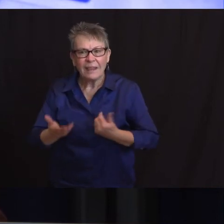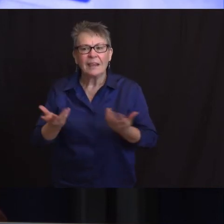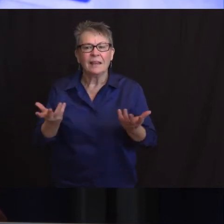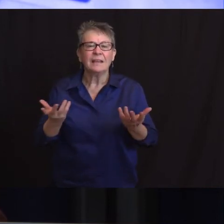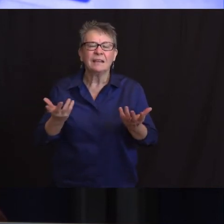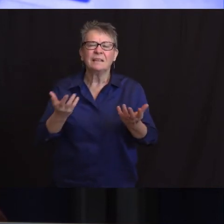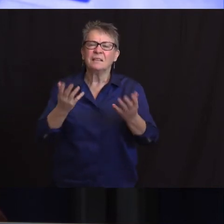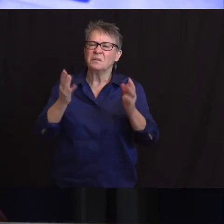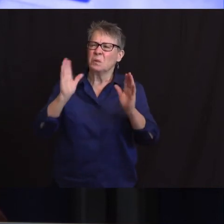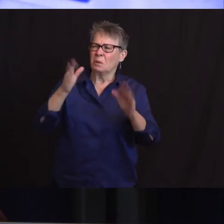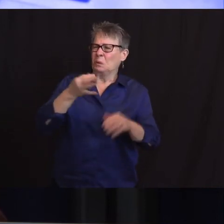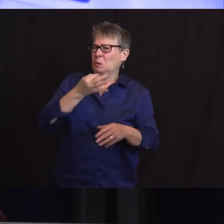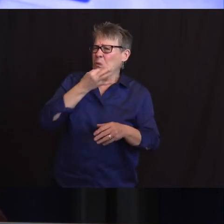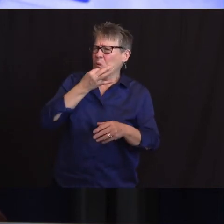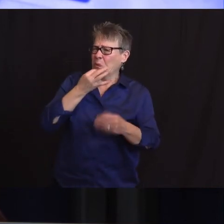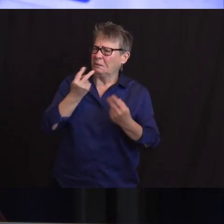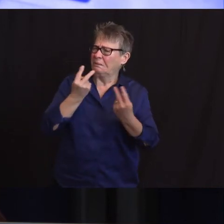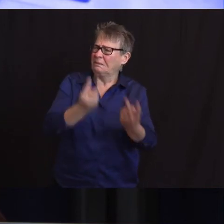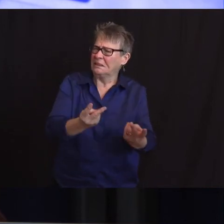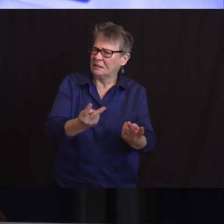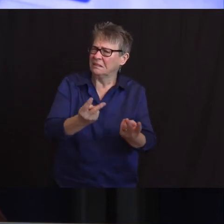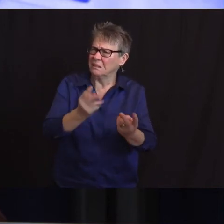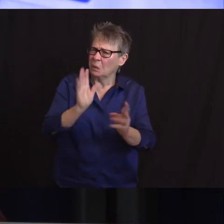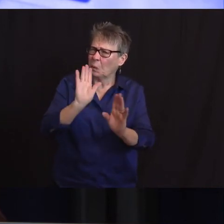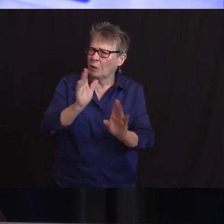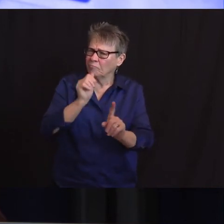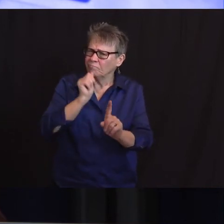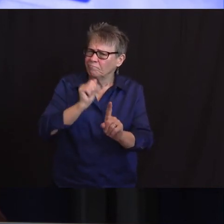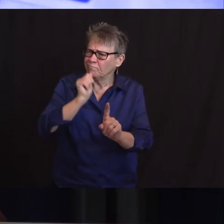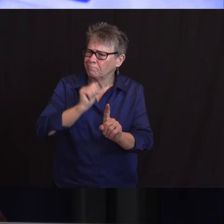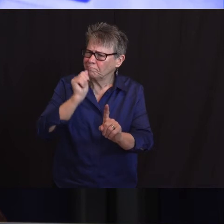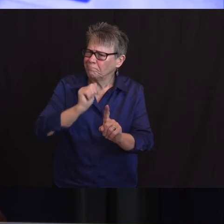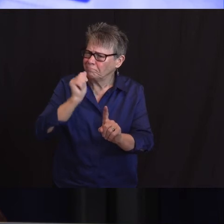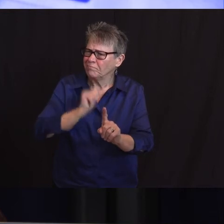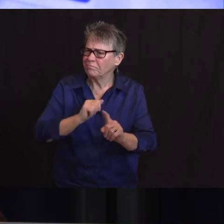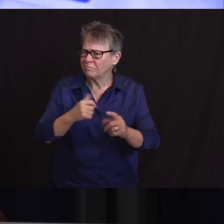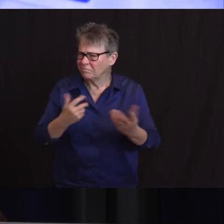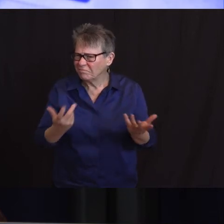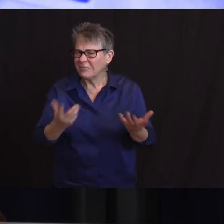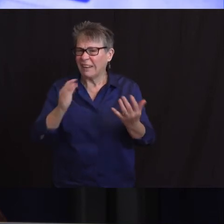Moving on to my daily report, as the governor shared, our hospitals reported